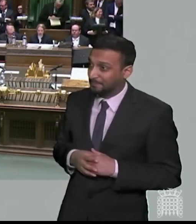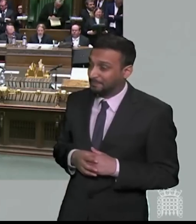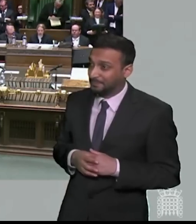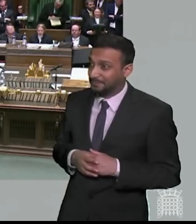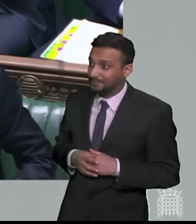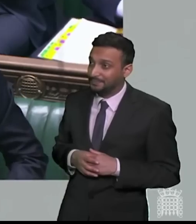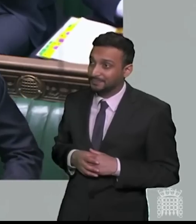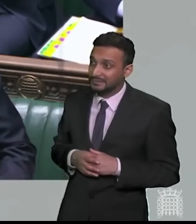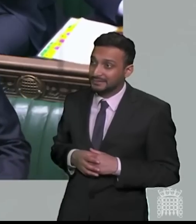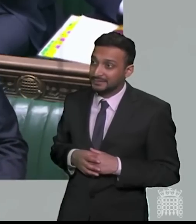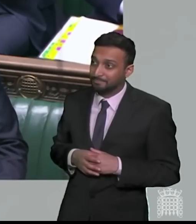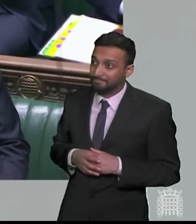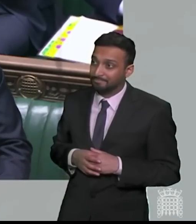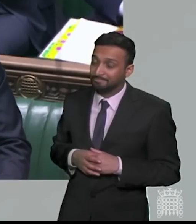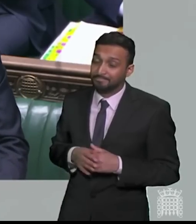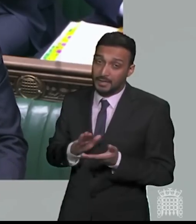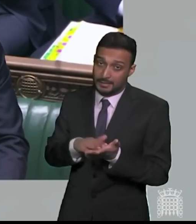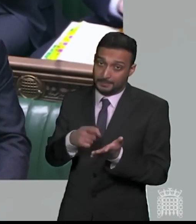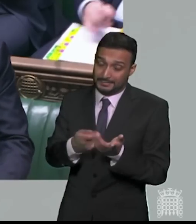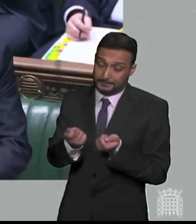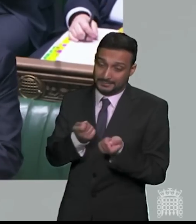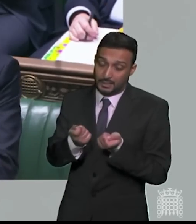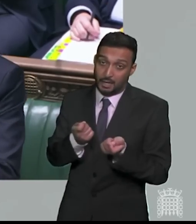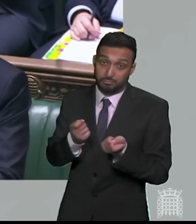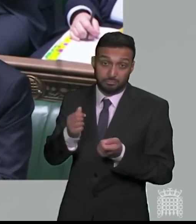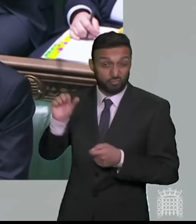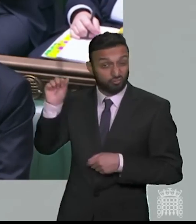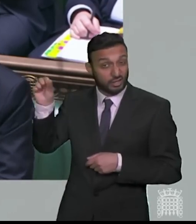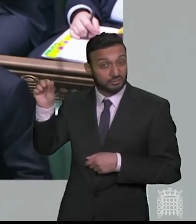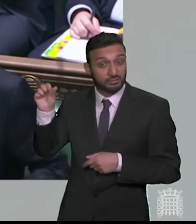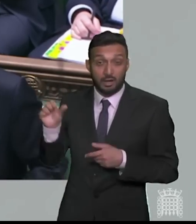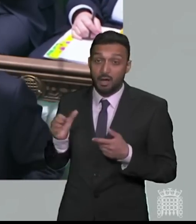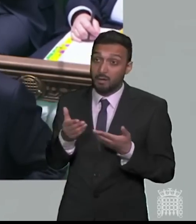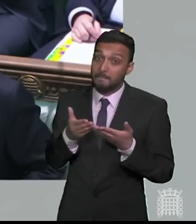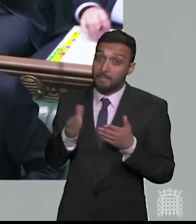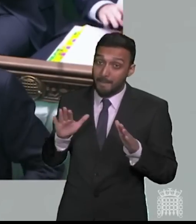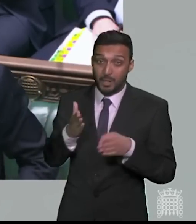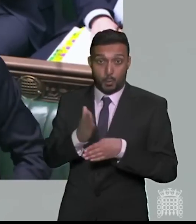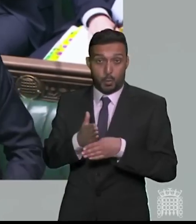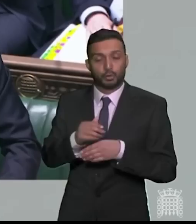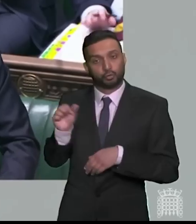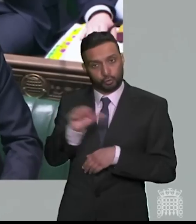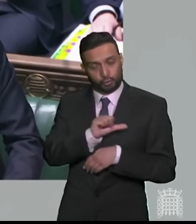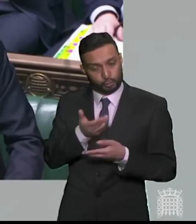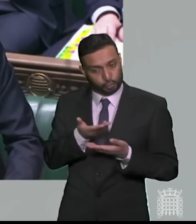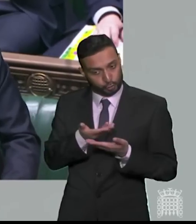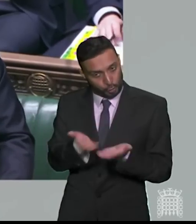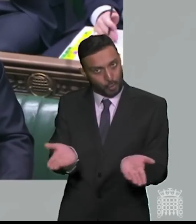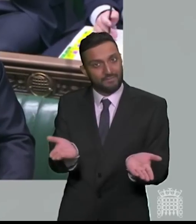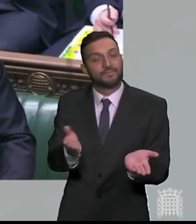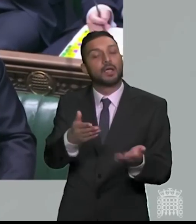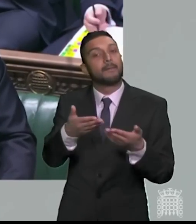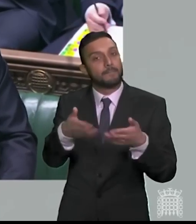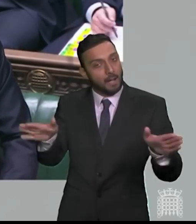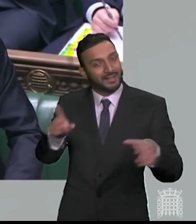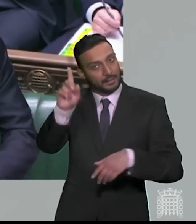Mr. Speaker, public servants should rightly focus on delivering for the public and taxpayers, and it is disappointing to hear from my